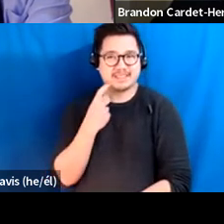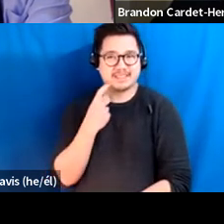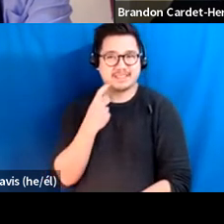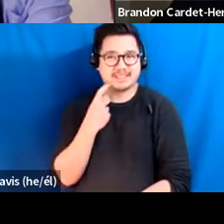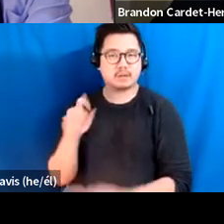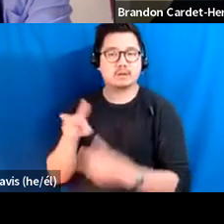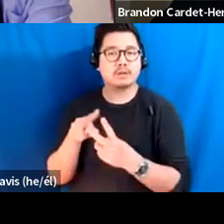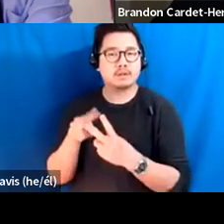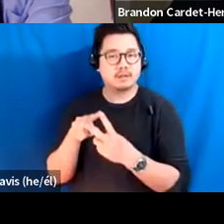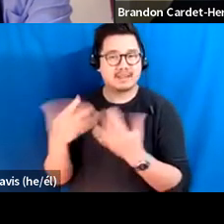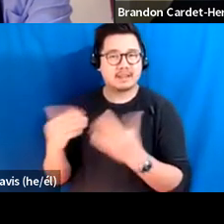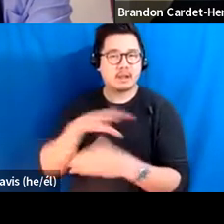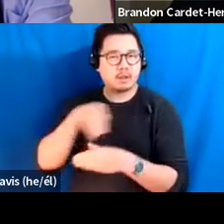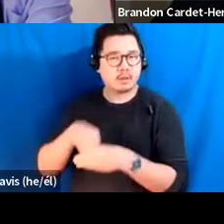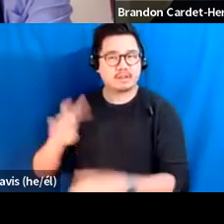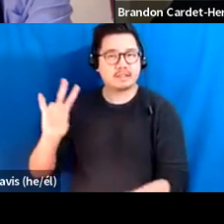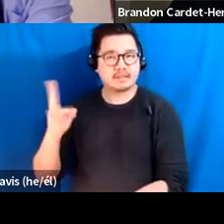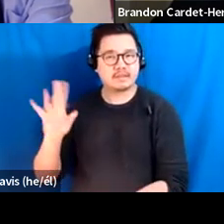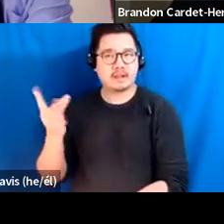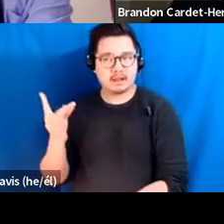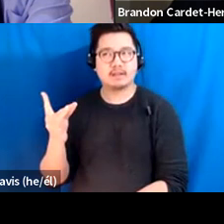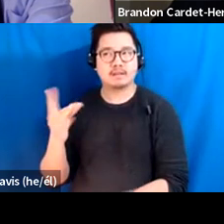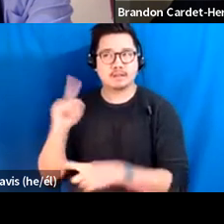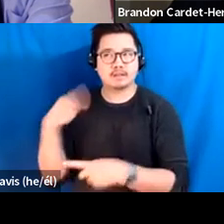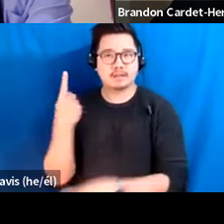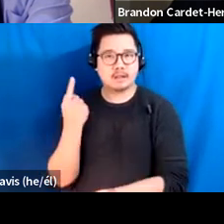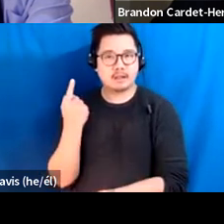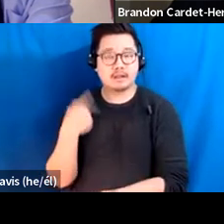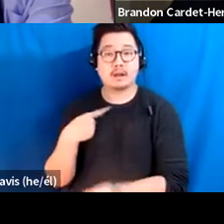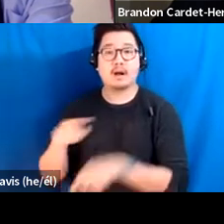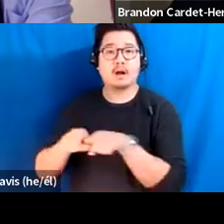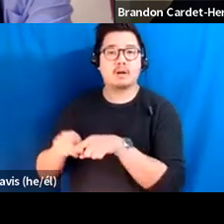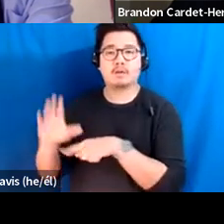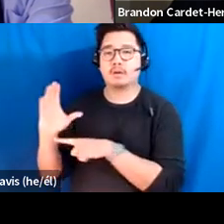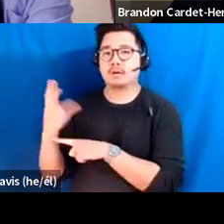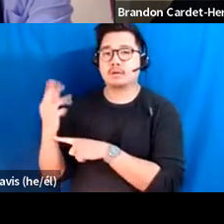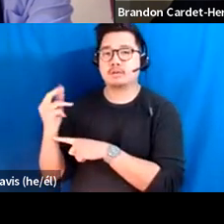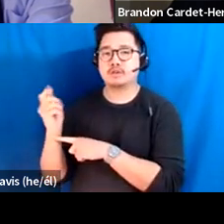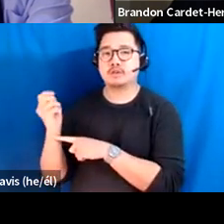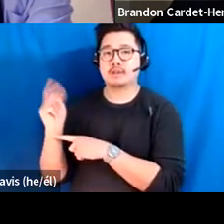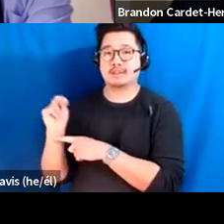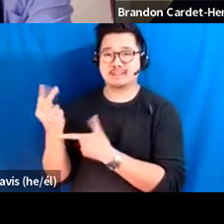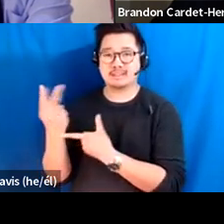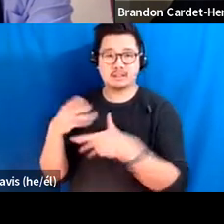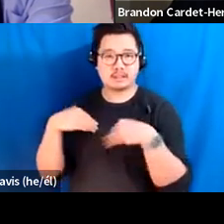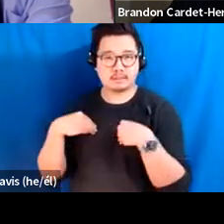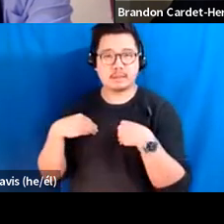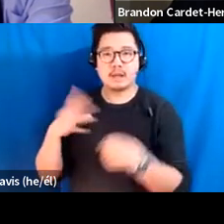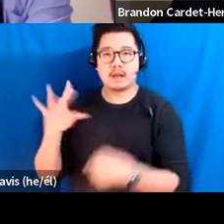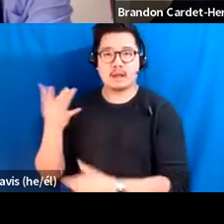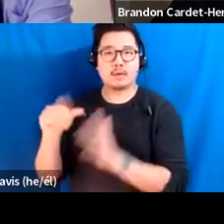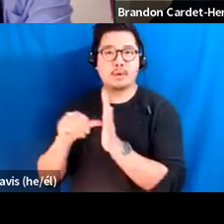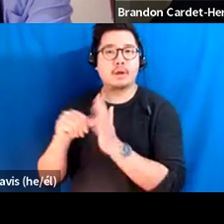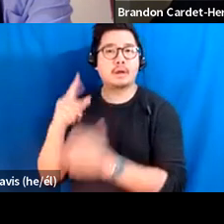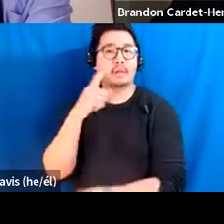include seventh and eighth the past year as on the chart and charlestown took both seventh and eighth grade and part of that was because of the closing of the